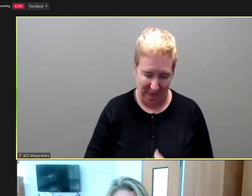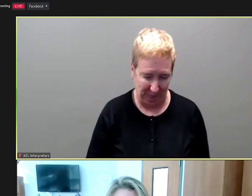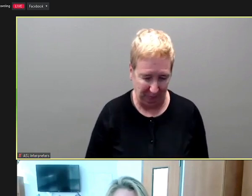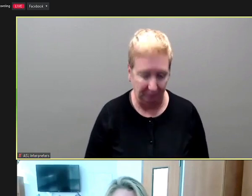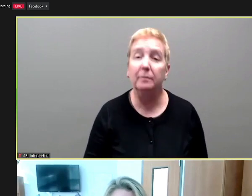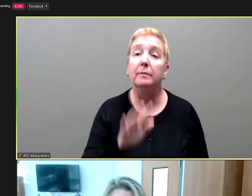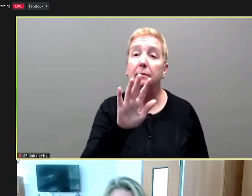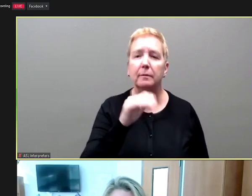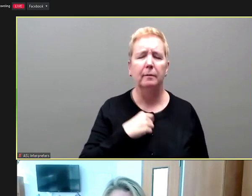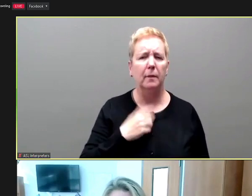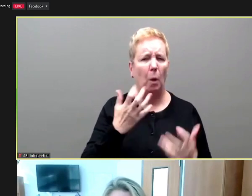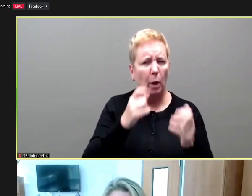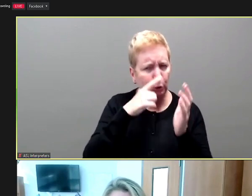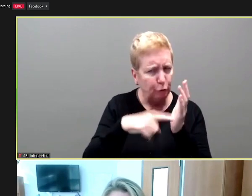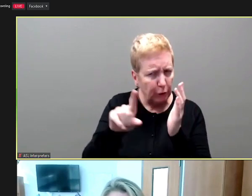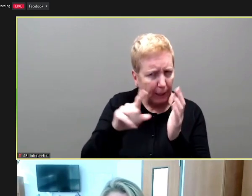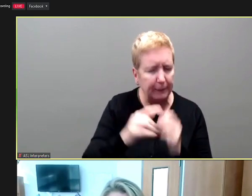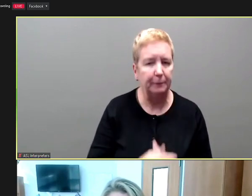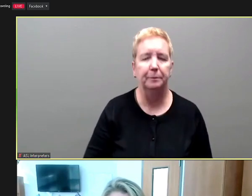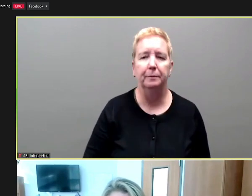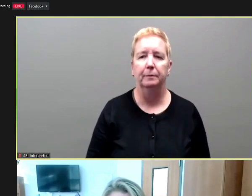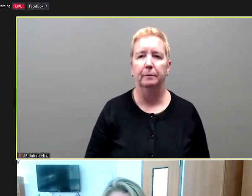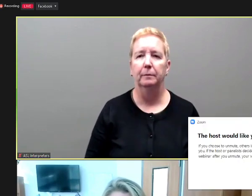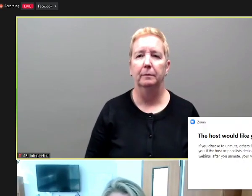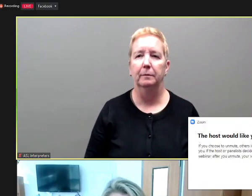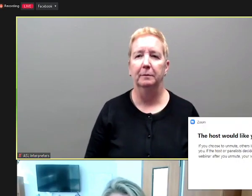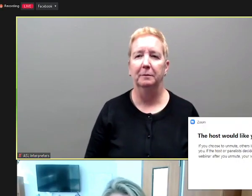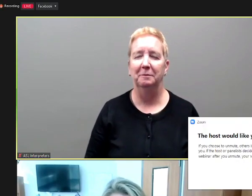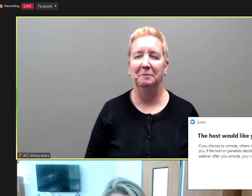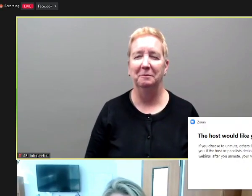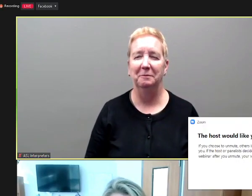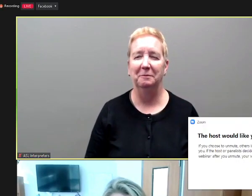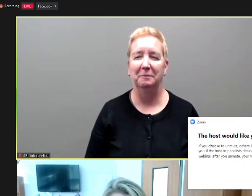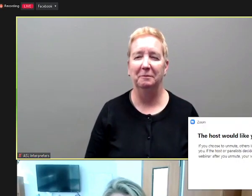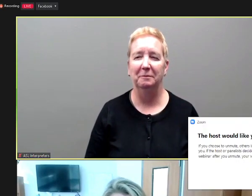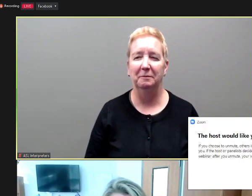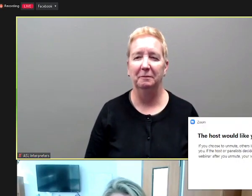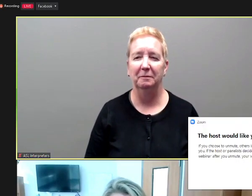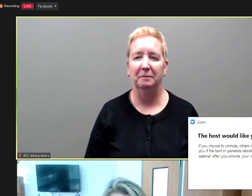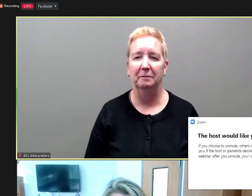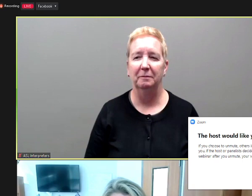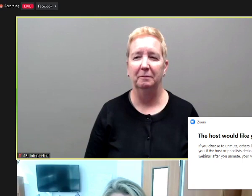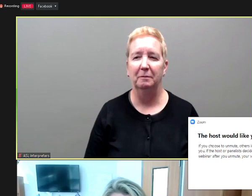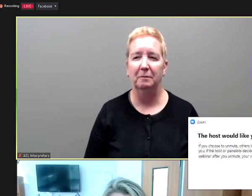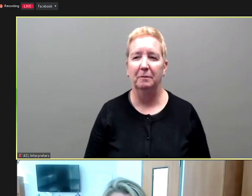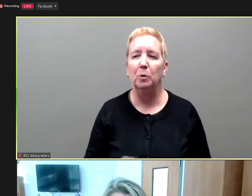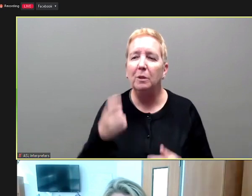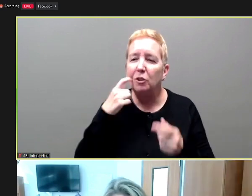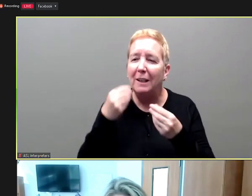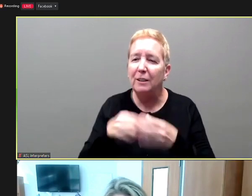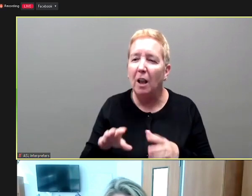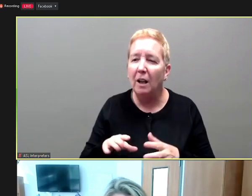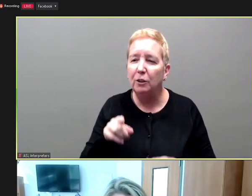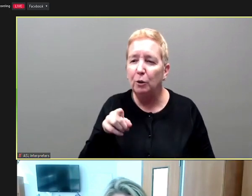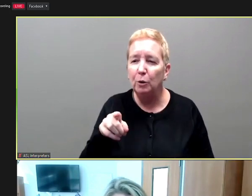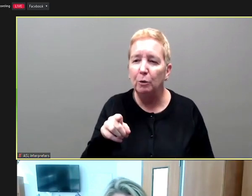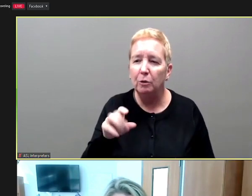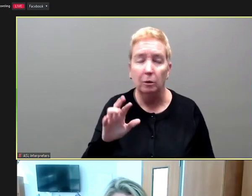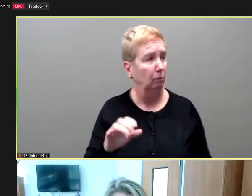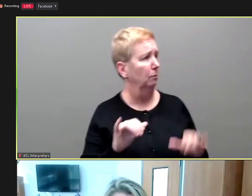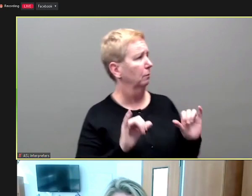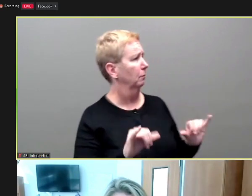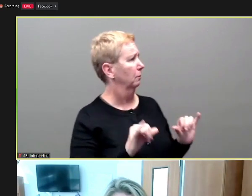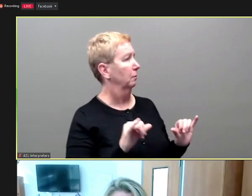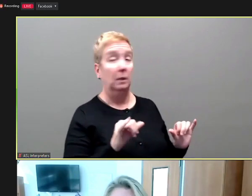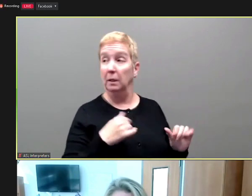check in on a little bit of what Dr. Scrace was talking about. Chris, we just lost your audio. Oh, okay. Am